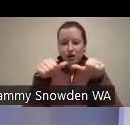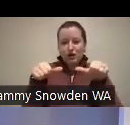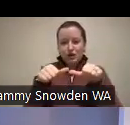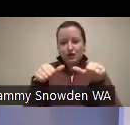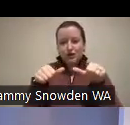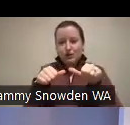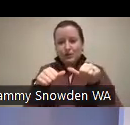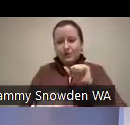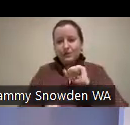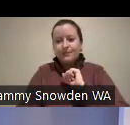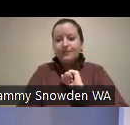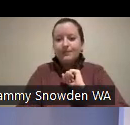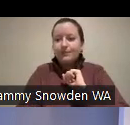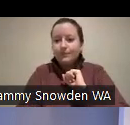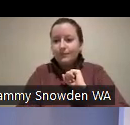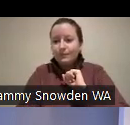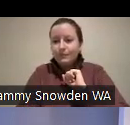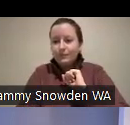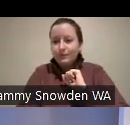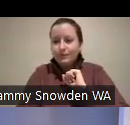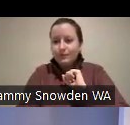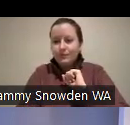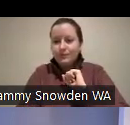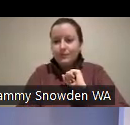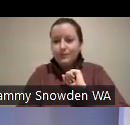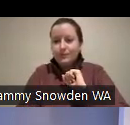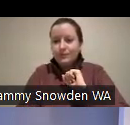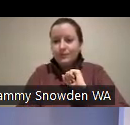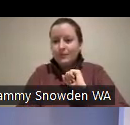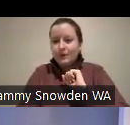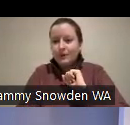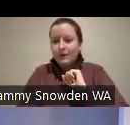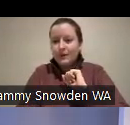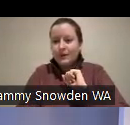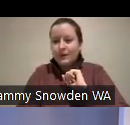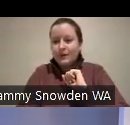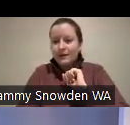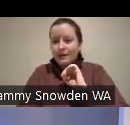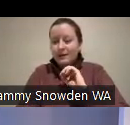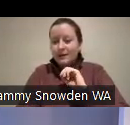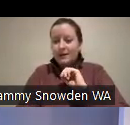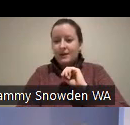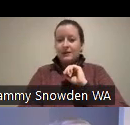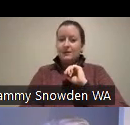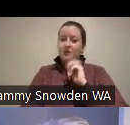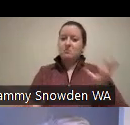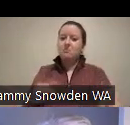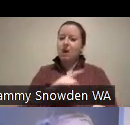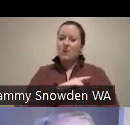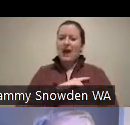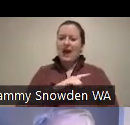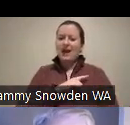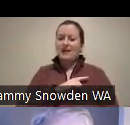But you can use a tool as well. So when why would we need to do it? So do we wake up with